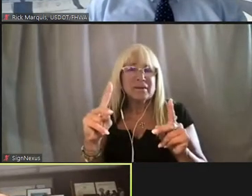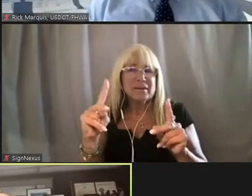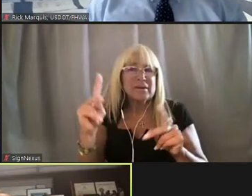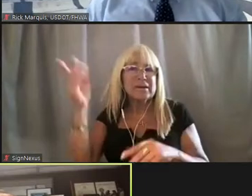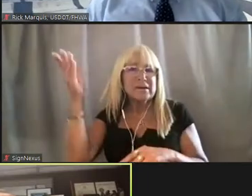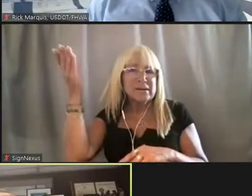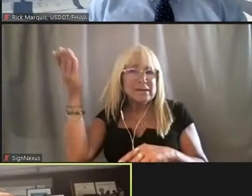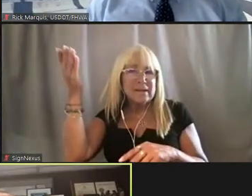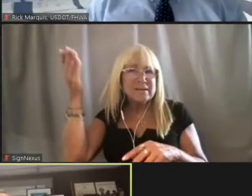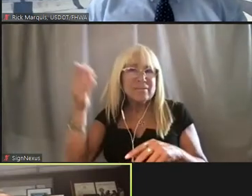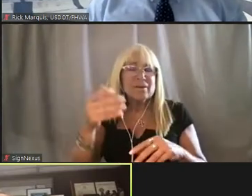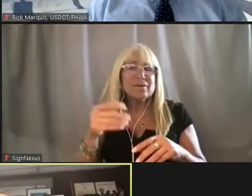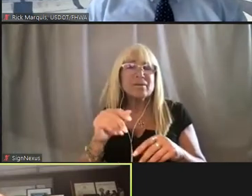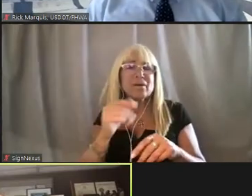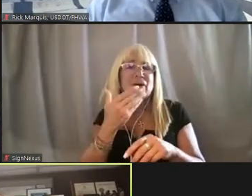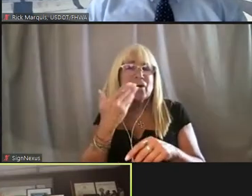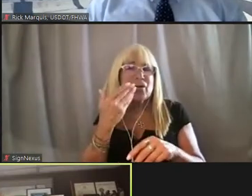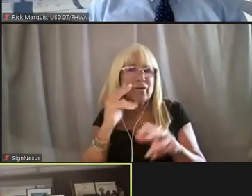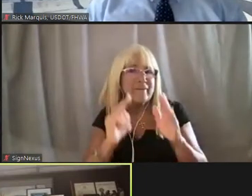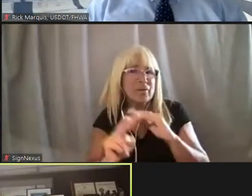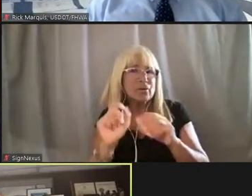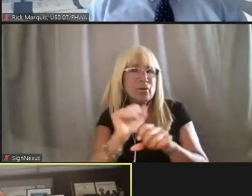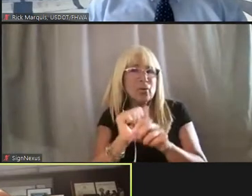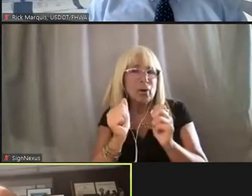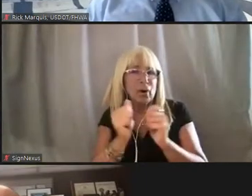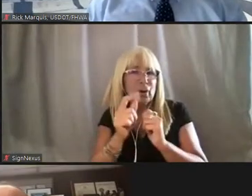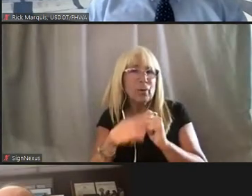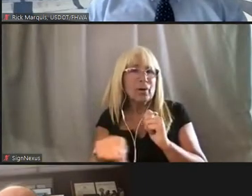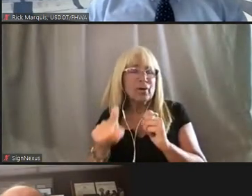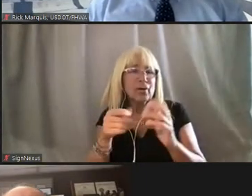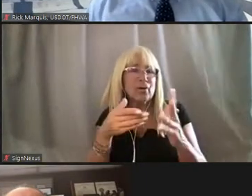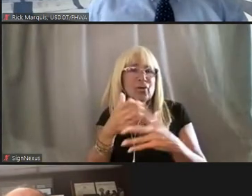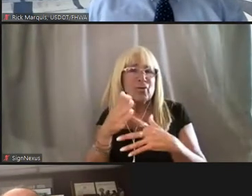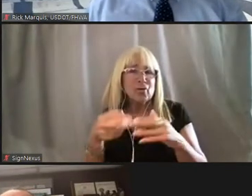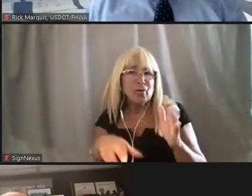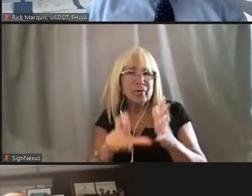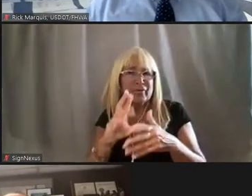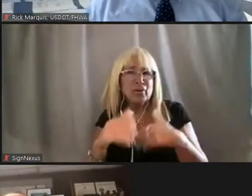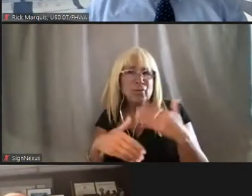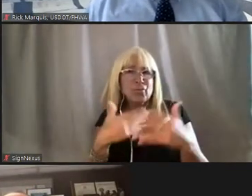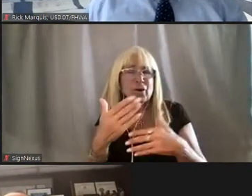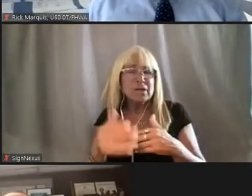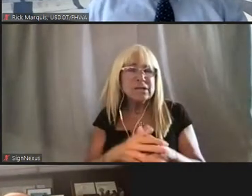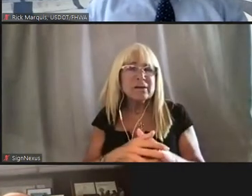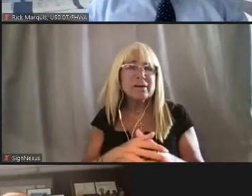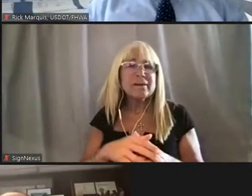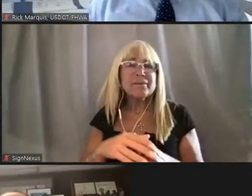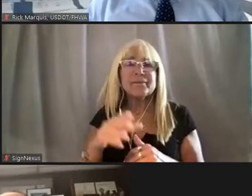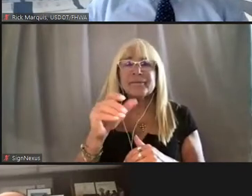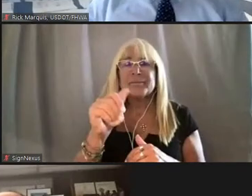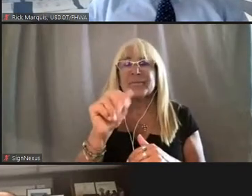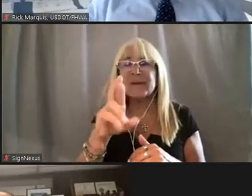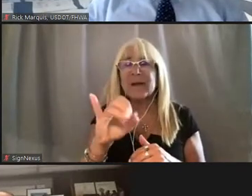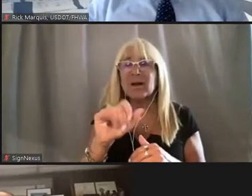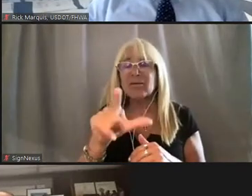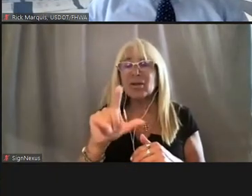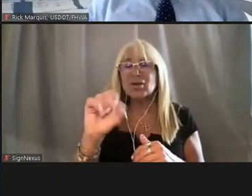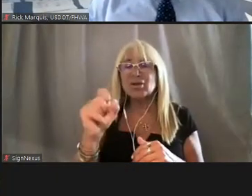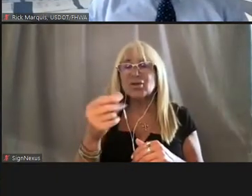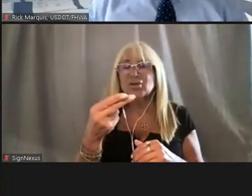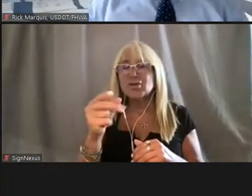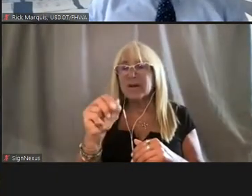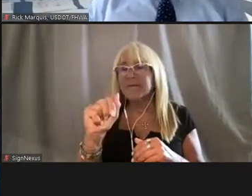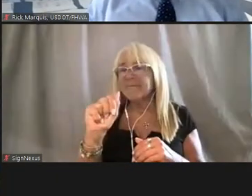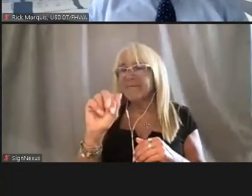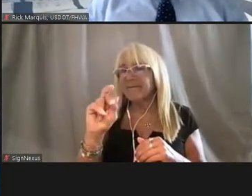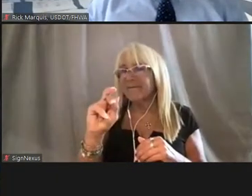testimony and we look forward to working together through this review process thank you the next speaker is Ariel shaffir followed by